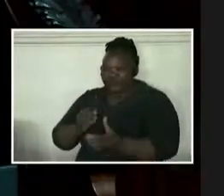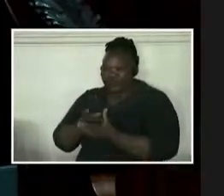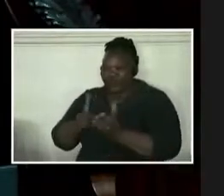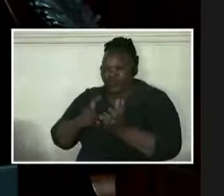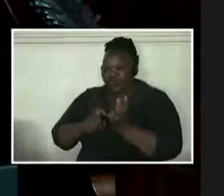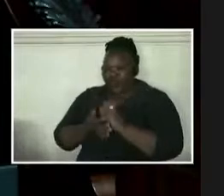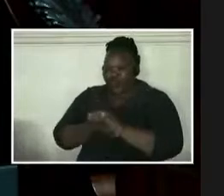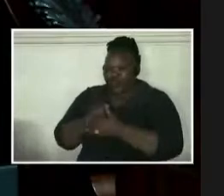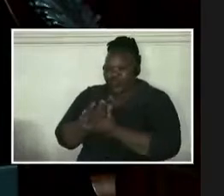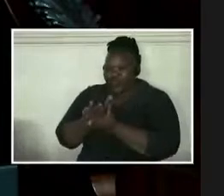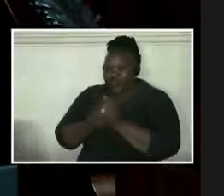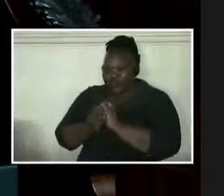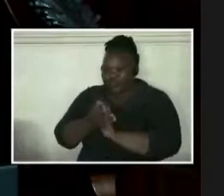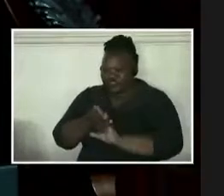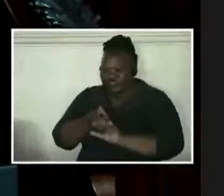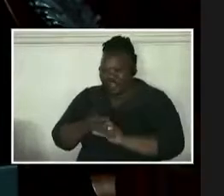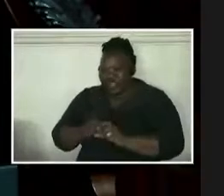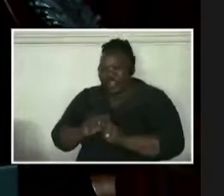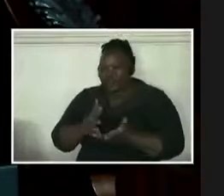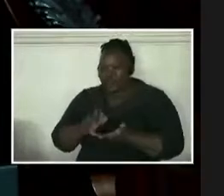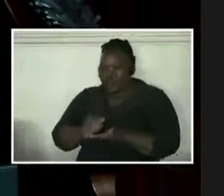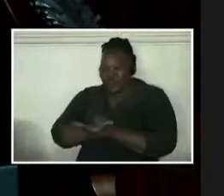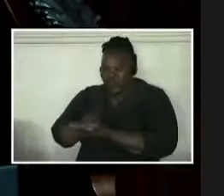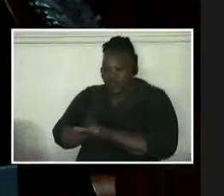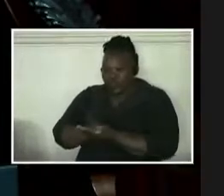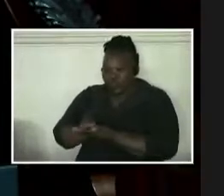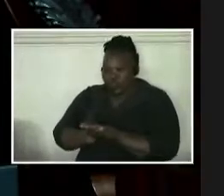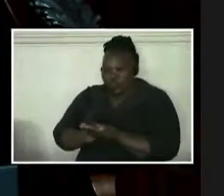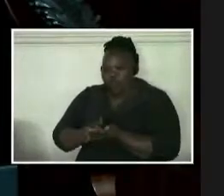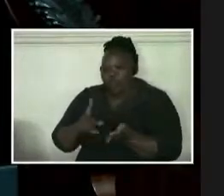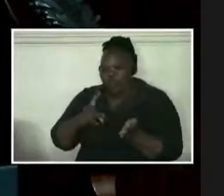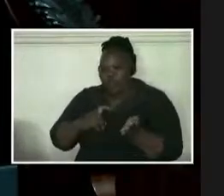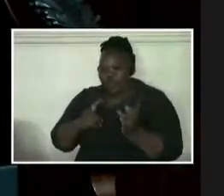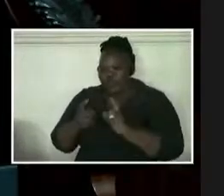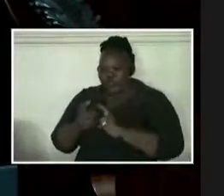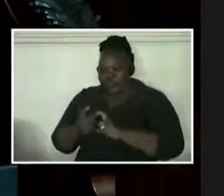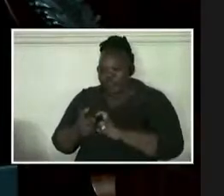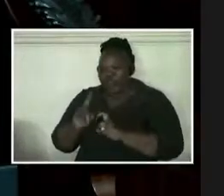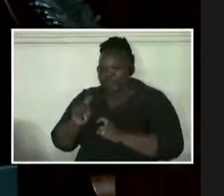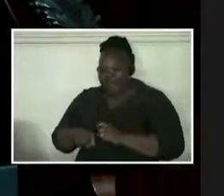of hands regularly with amanda and people together with the sanitizer